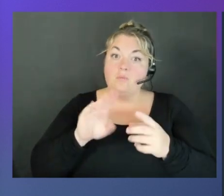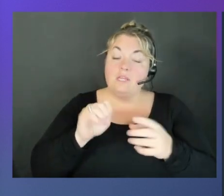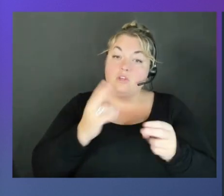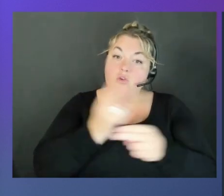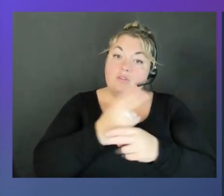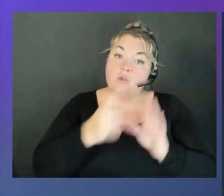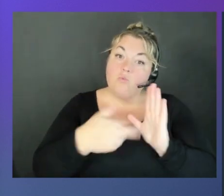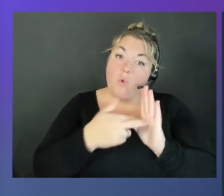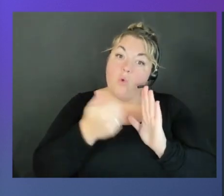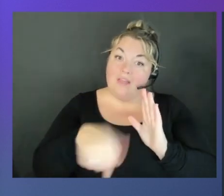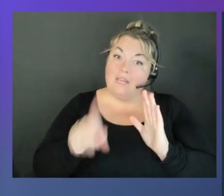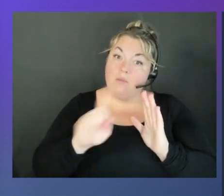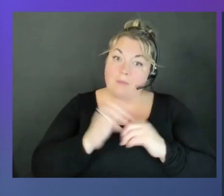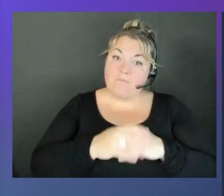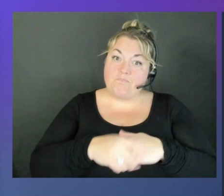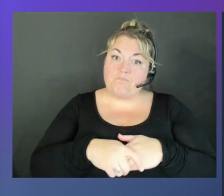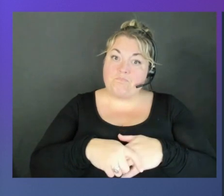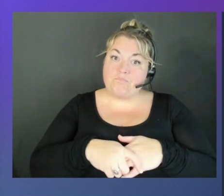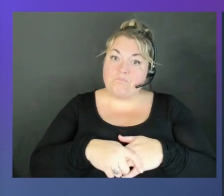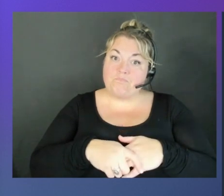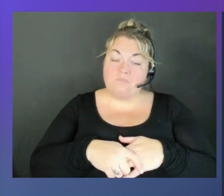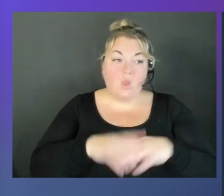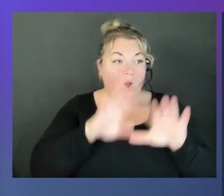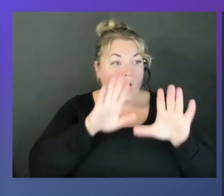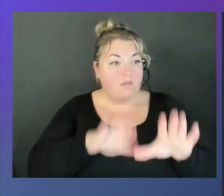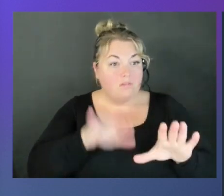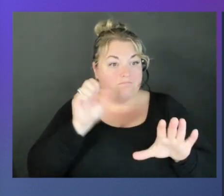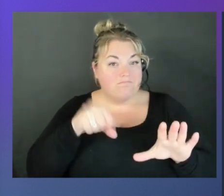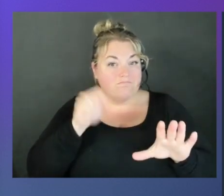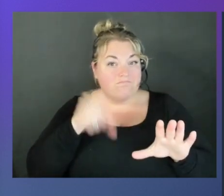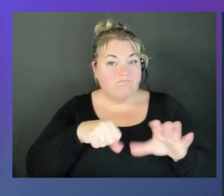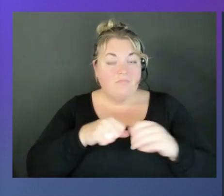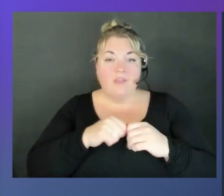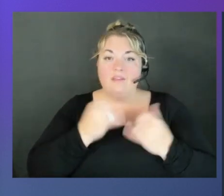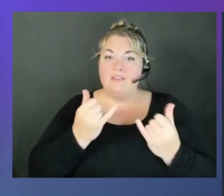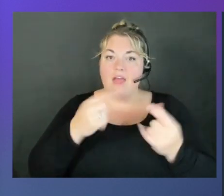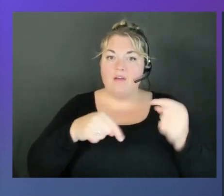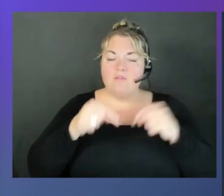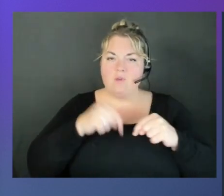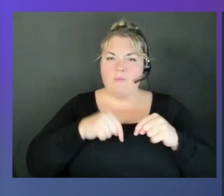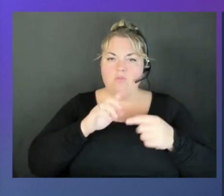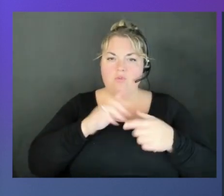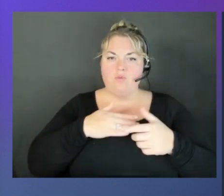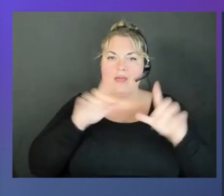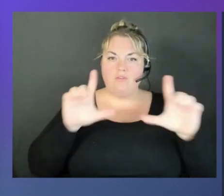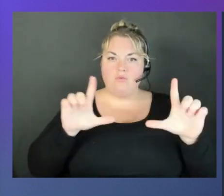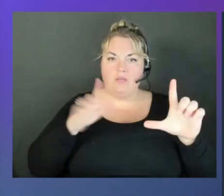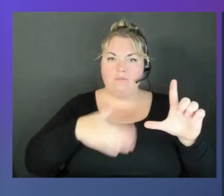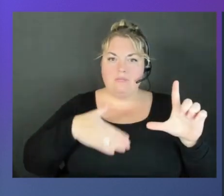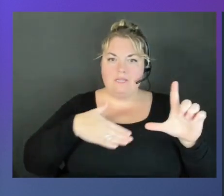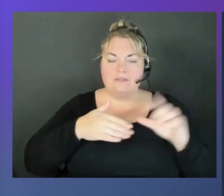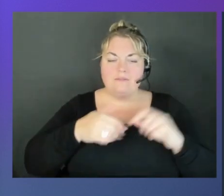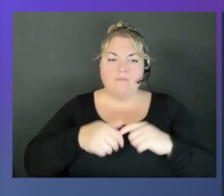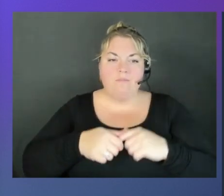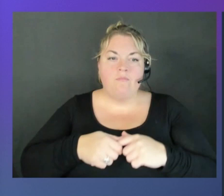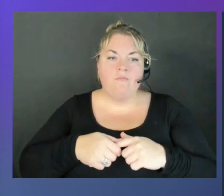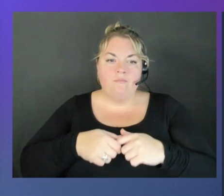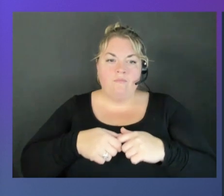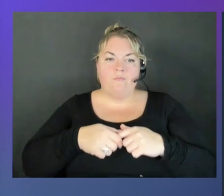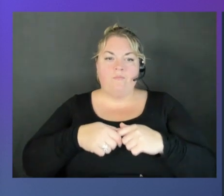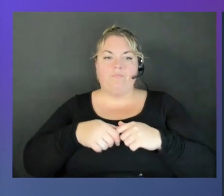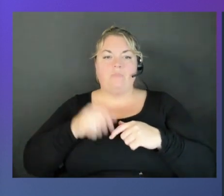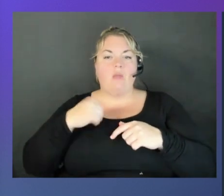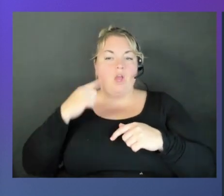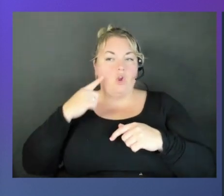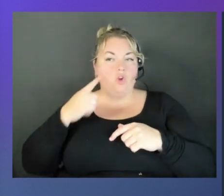anywhere. That's awesome. Yeah. And now if we can go back to my screen, please. Now, I heard you